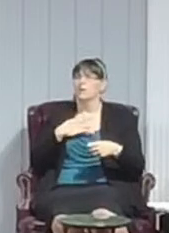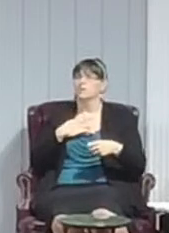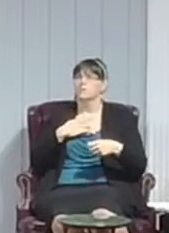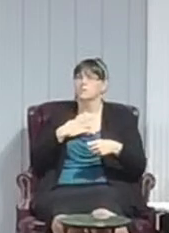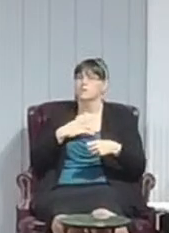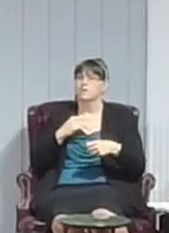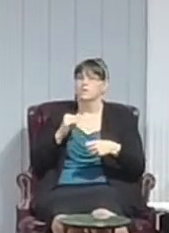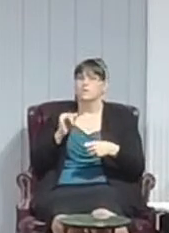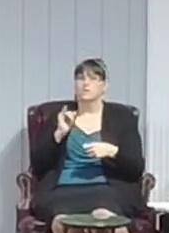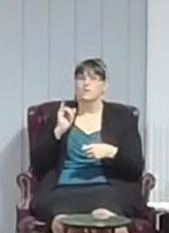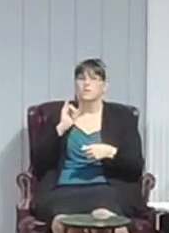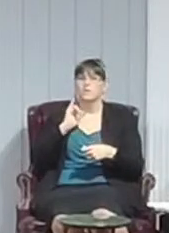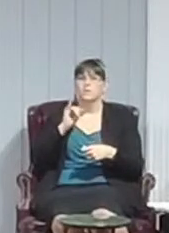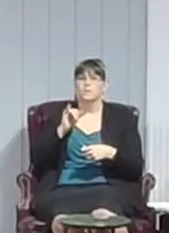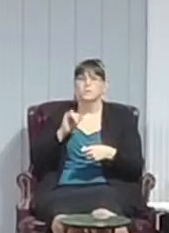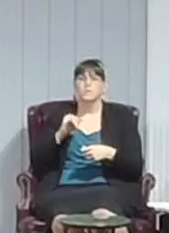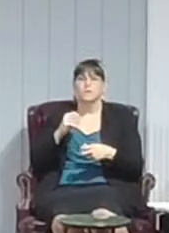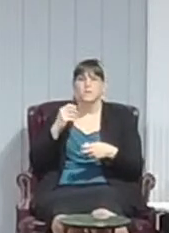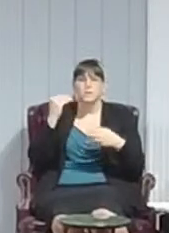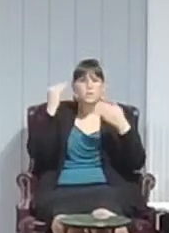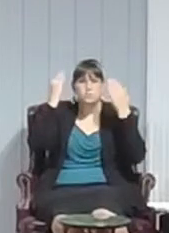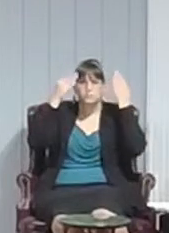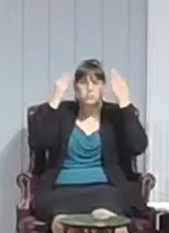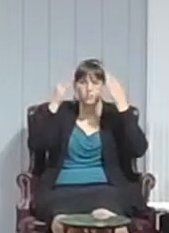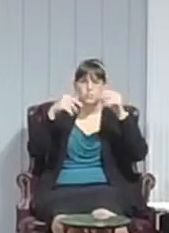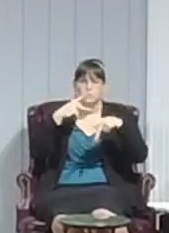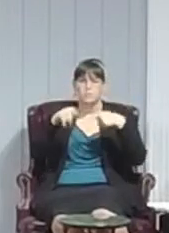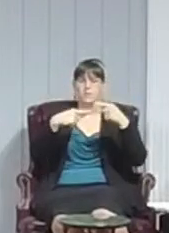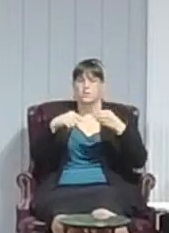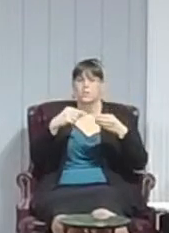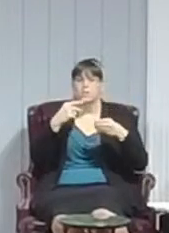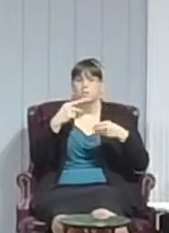being concerned for personal comfort and well-being.